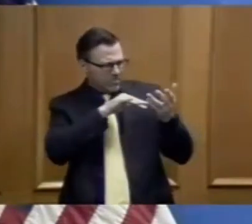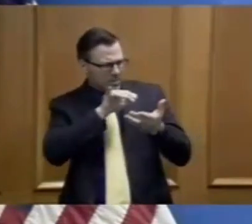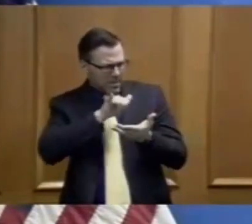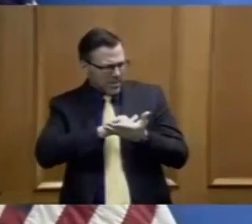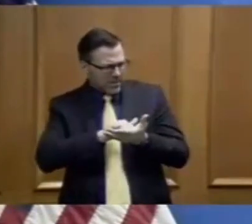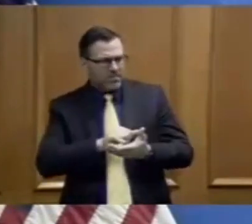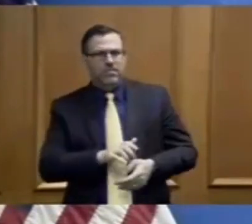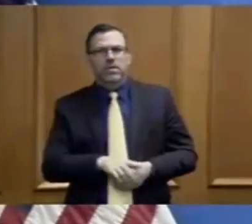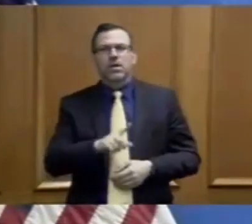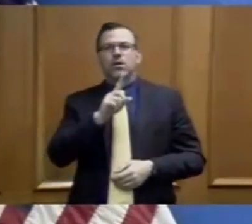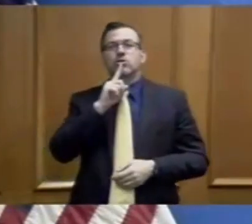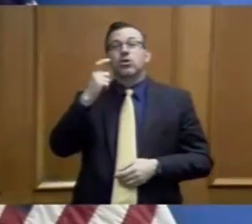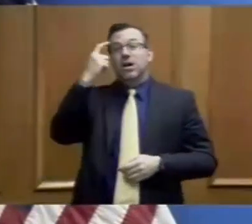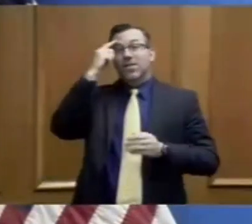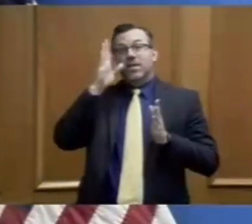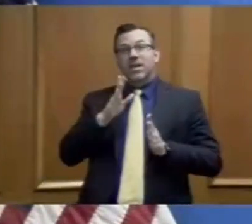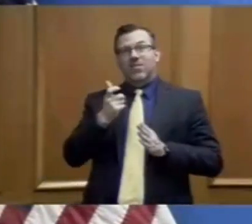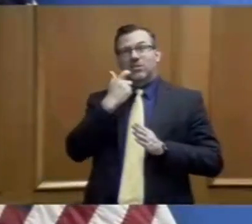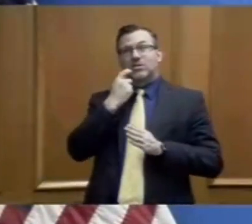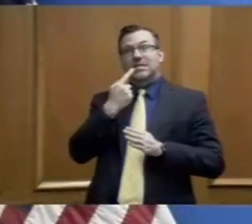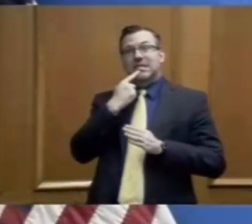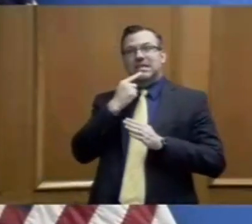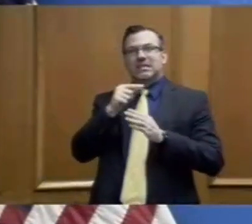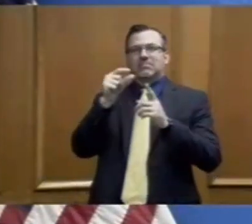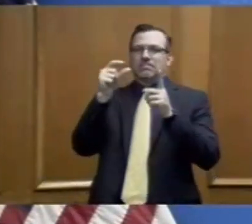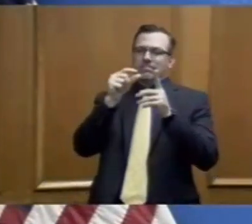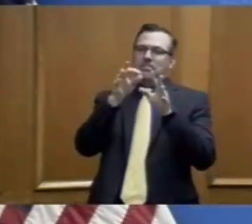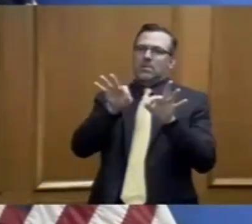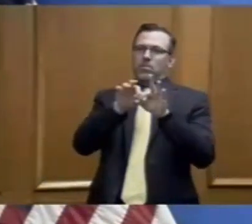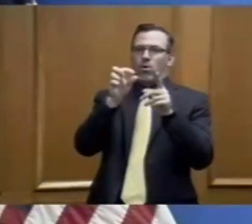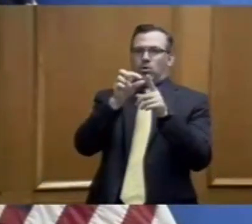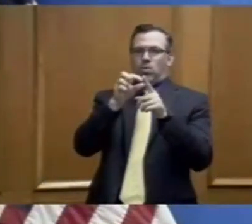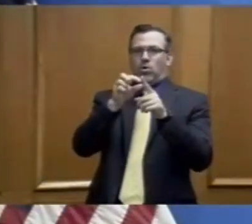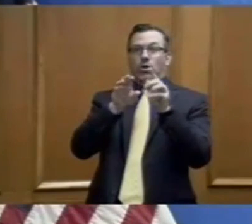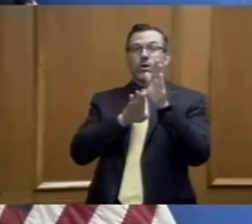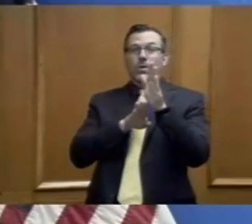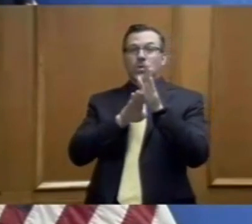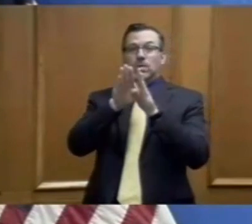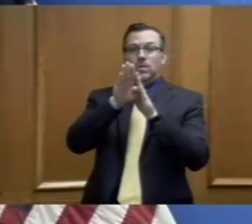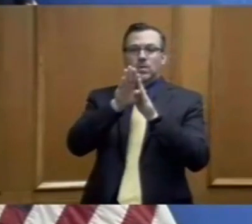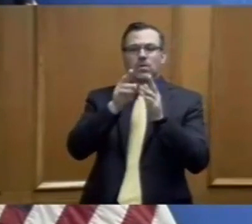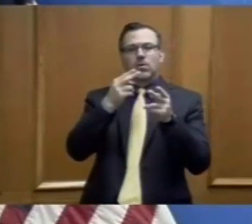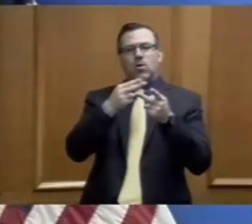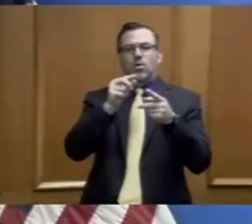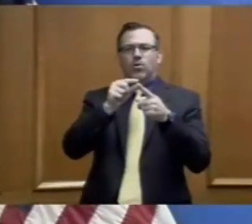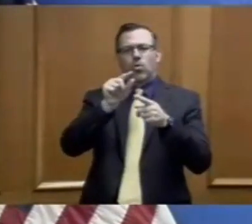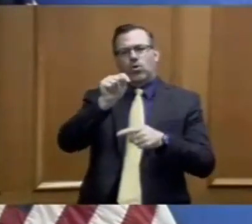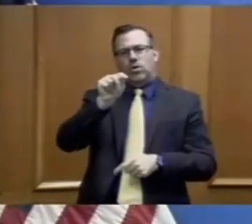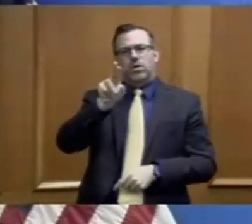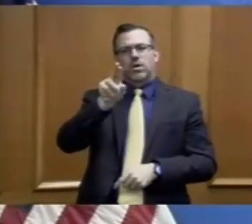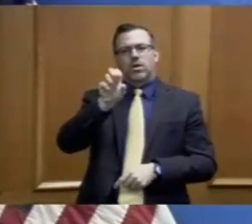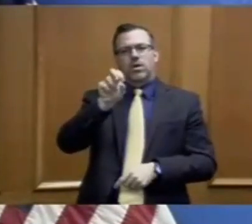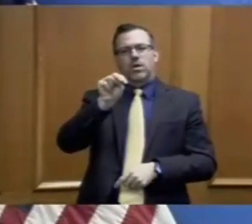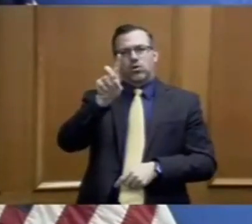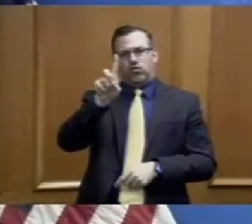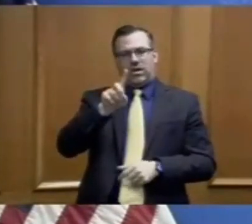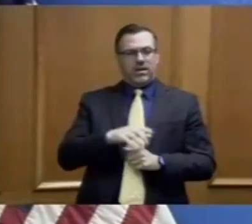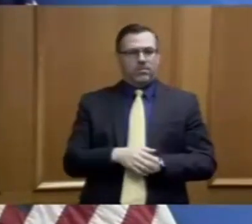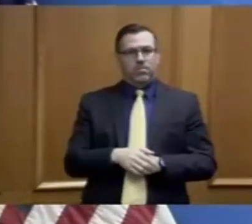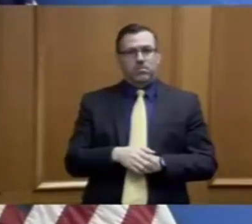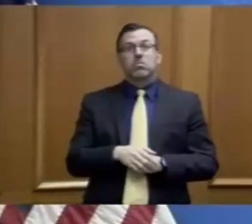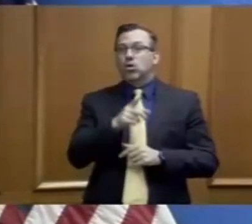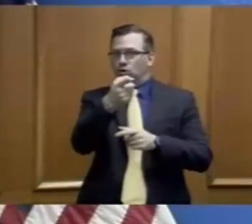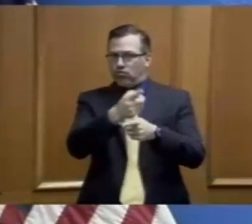Sure. The governor just said a key word, trajectory. Another word you can use is trend. And you're exactly right. The